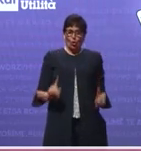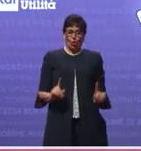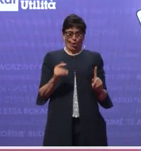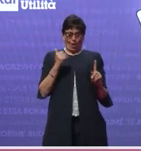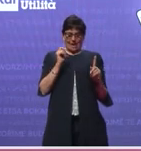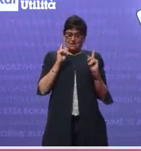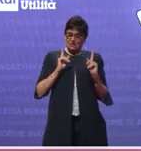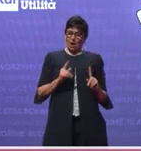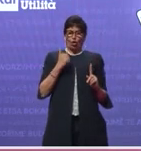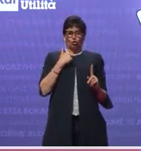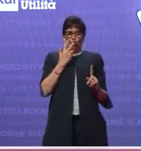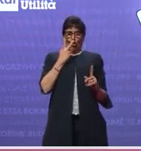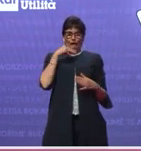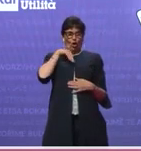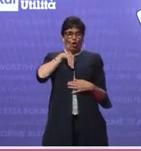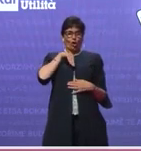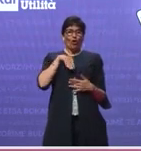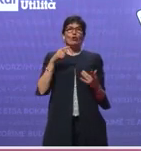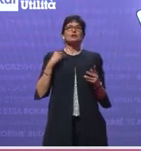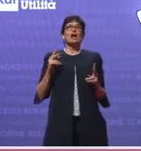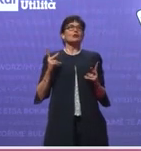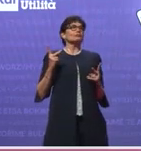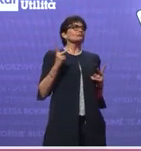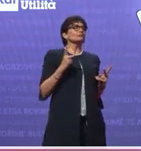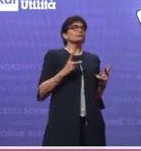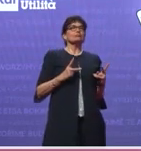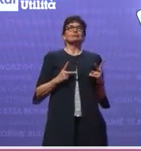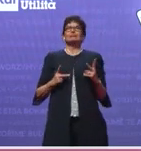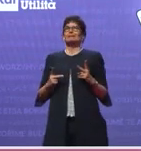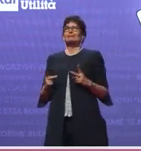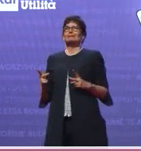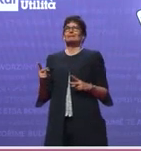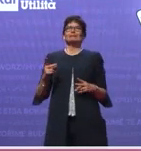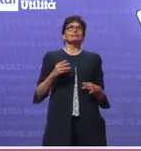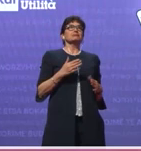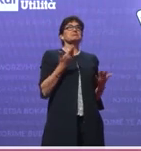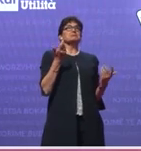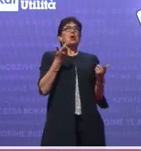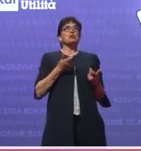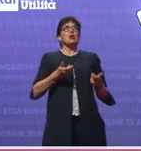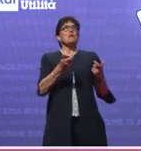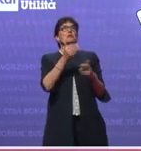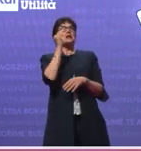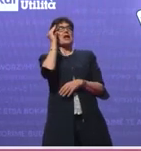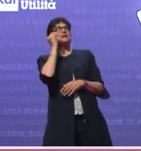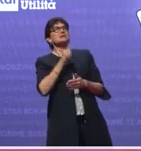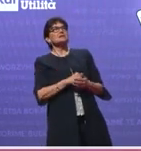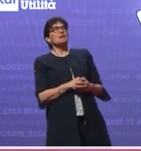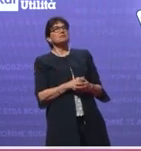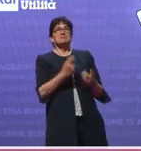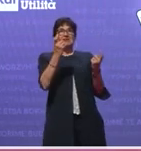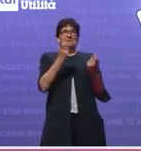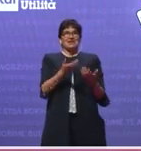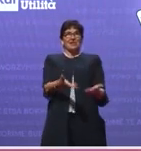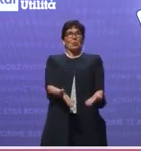explore a conference like We Make Future, come to you with a level of curiosity. Right now, we